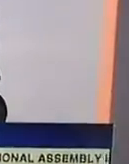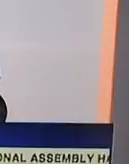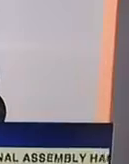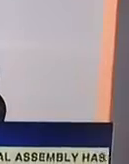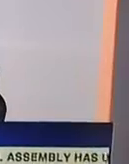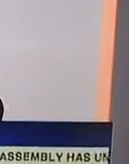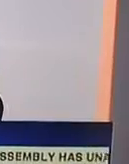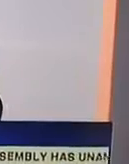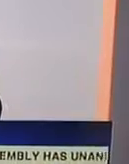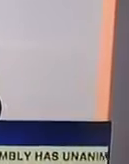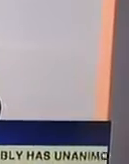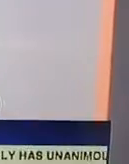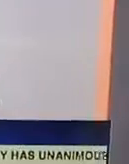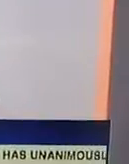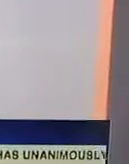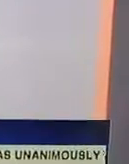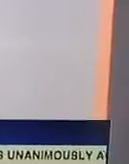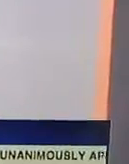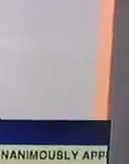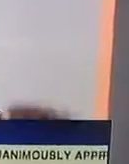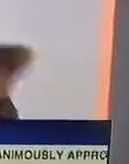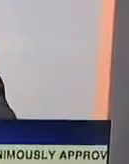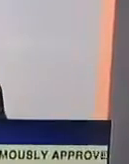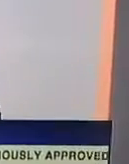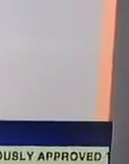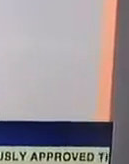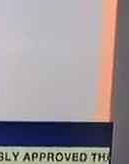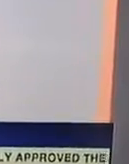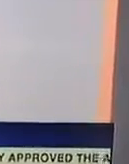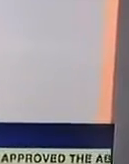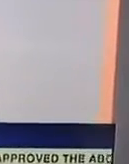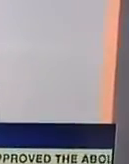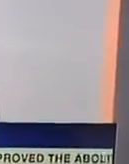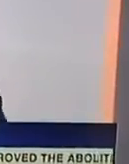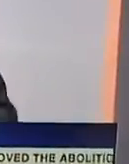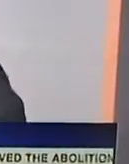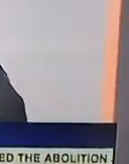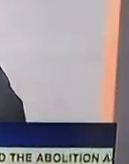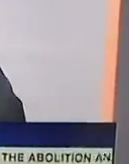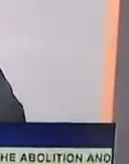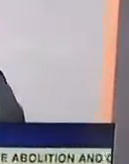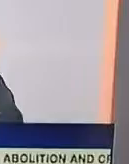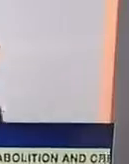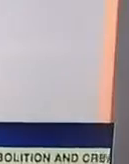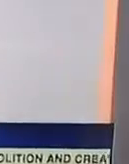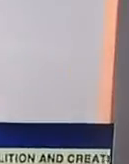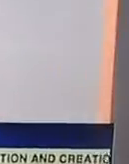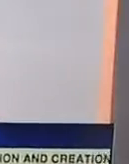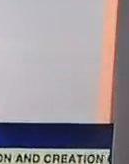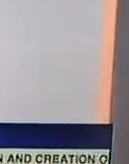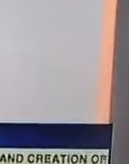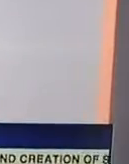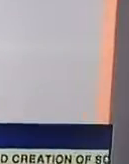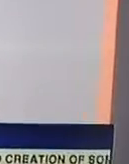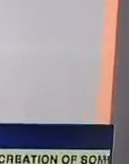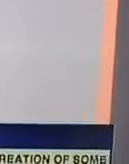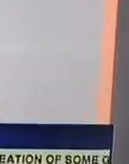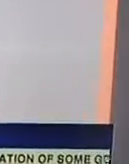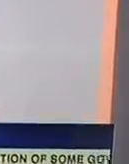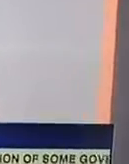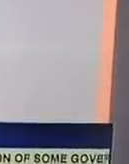president himself to remain a supervisor of the ministries and the people that are set house. And